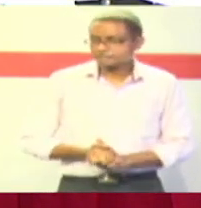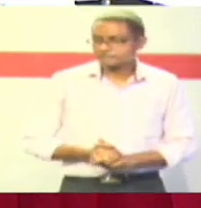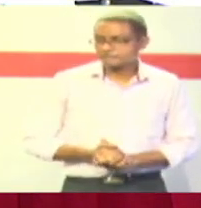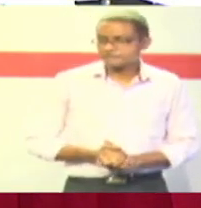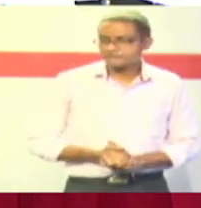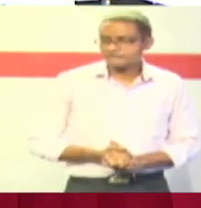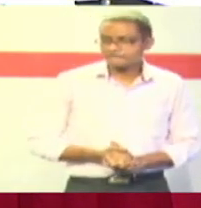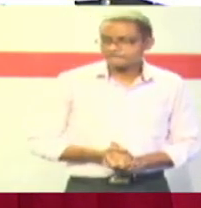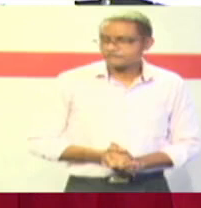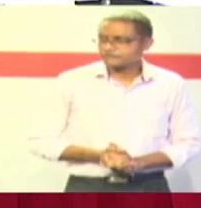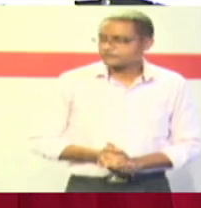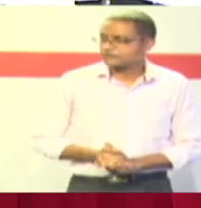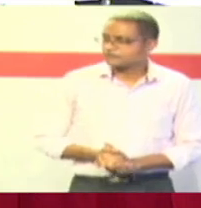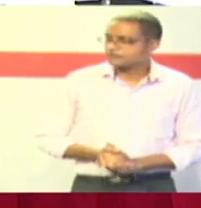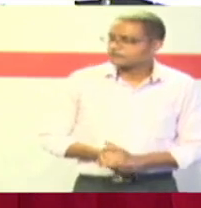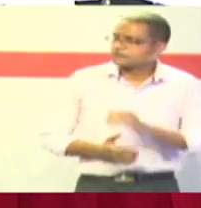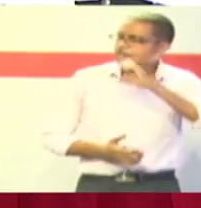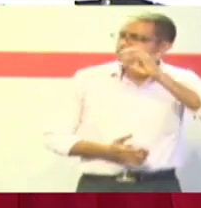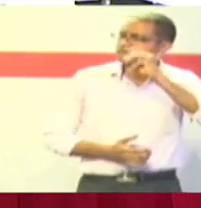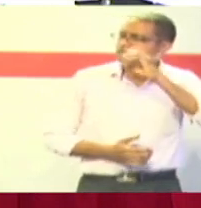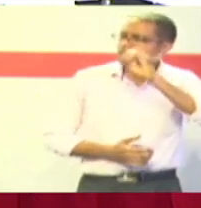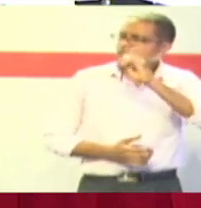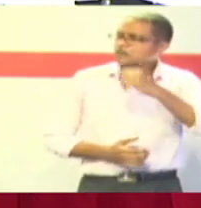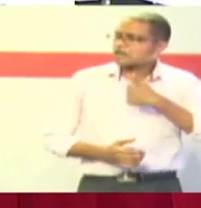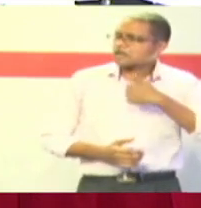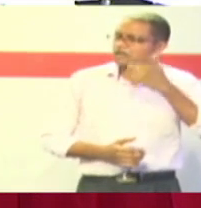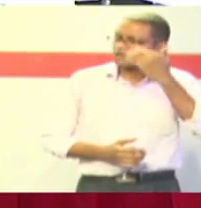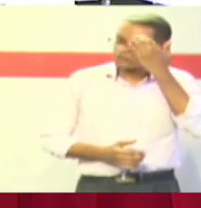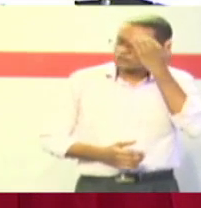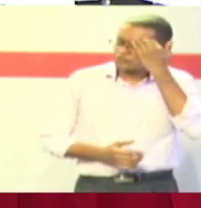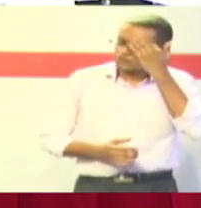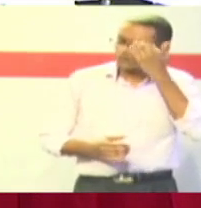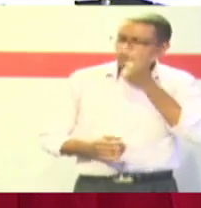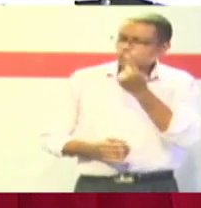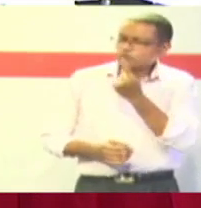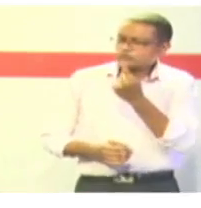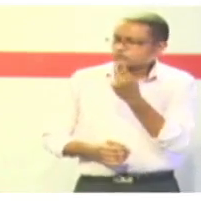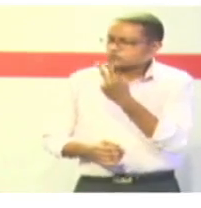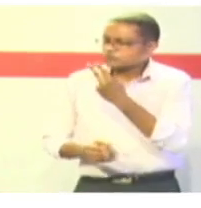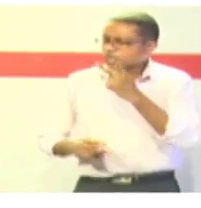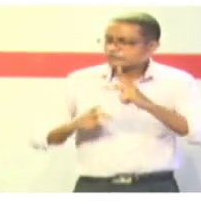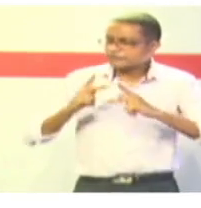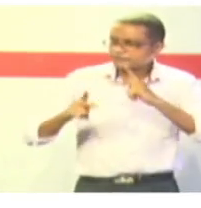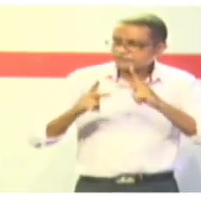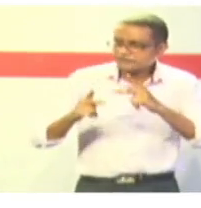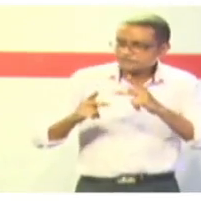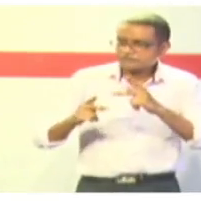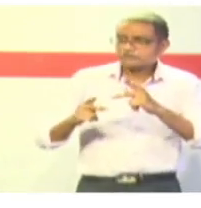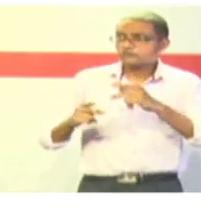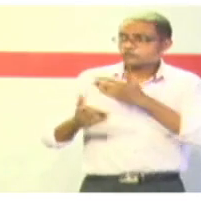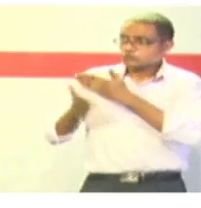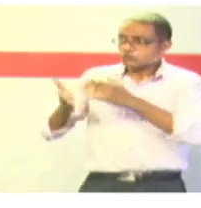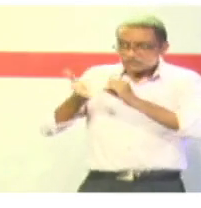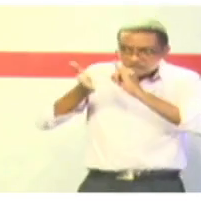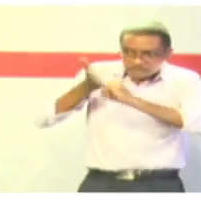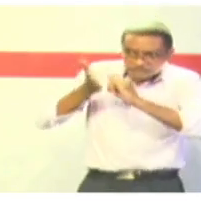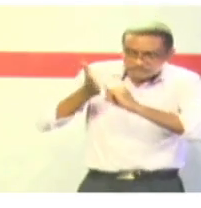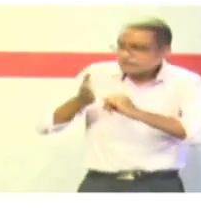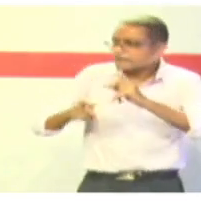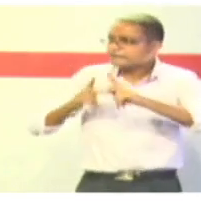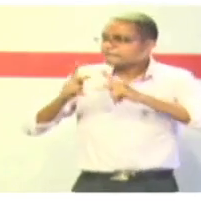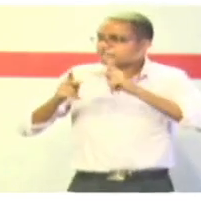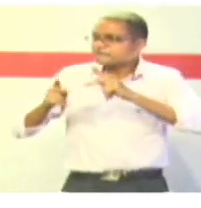yes. Dr. Parasram, I know that there were one or two cases that were under investigation where